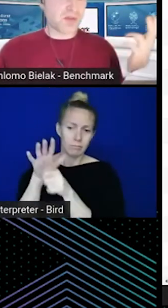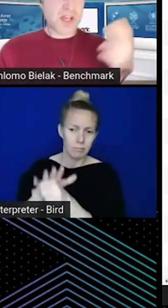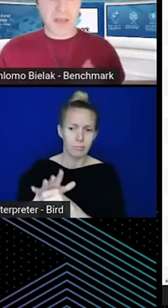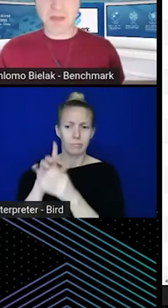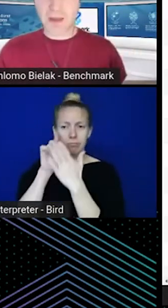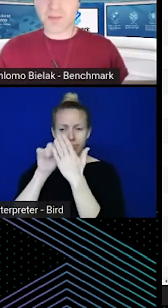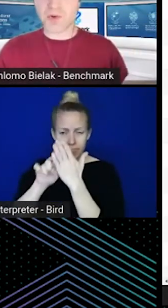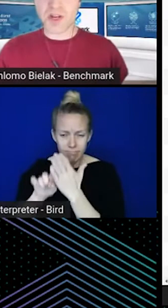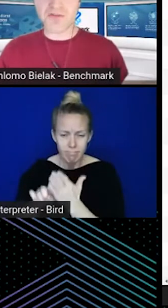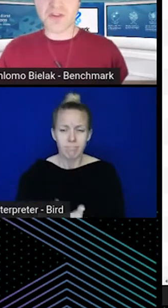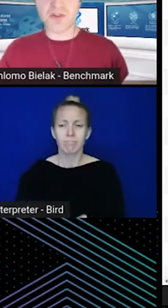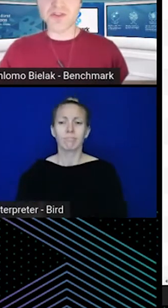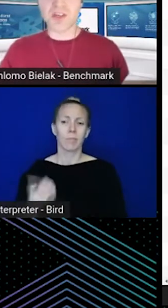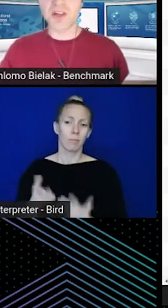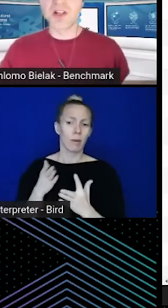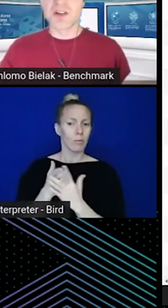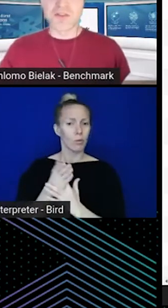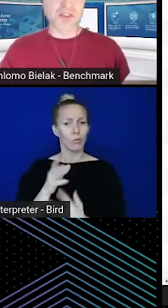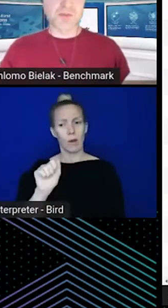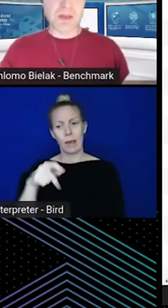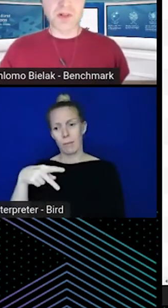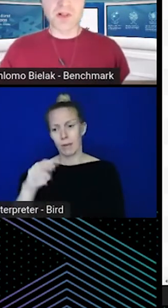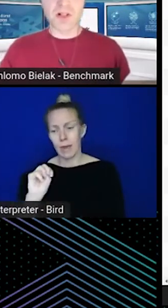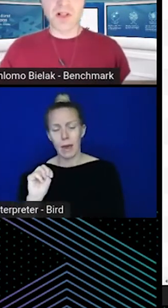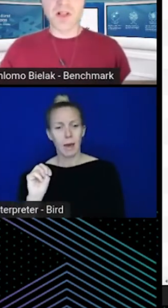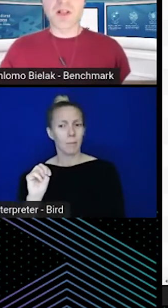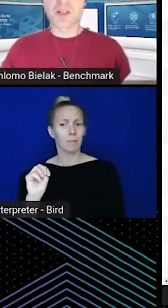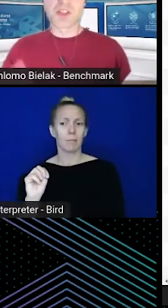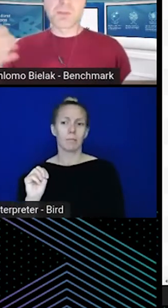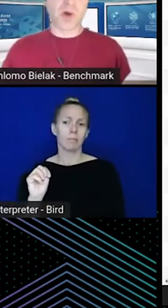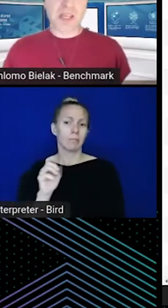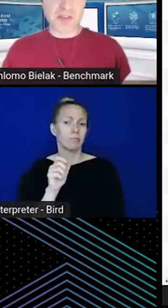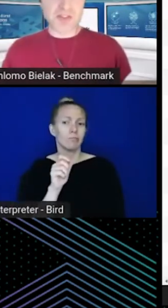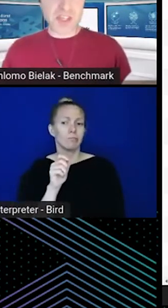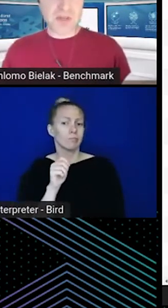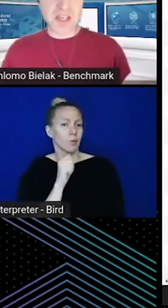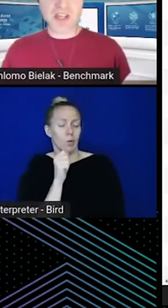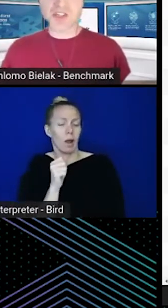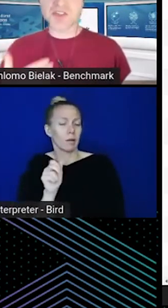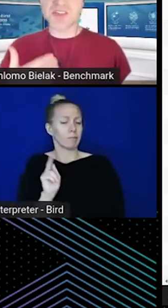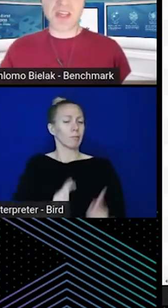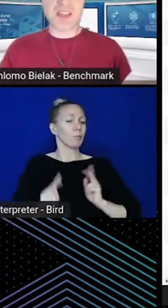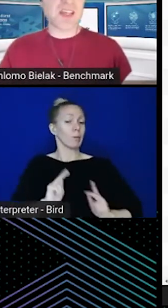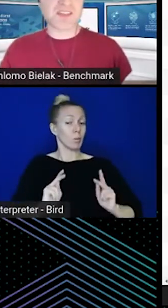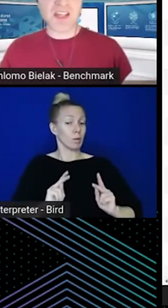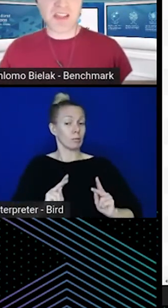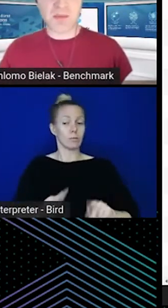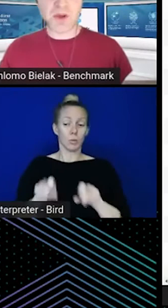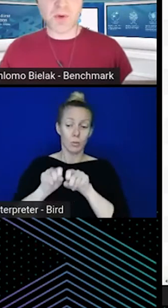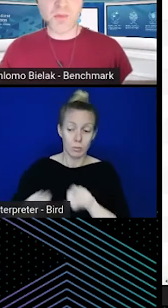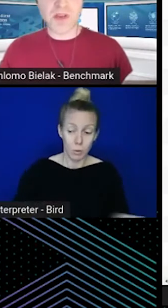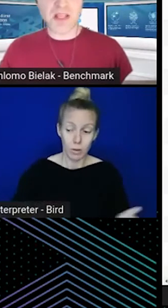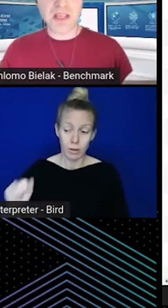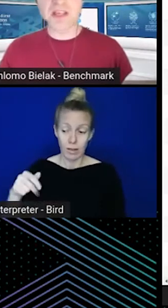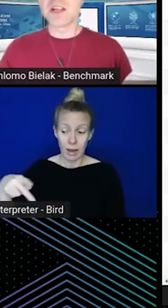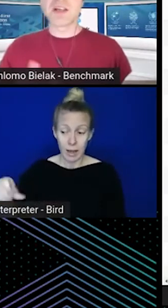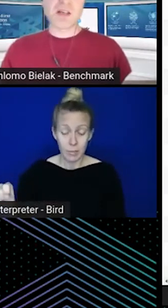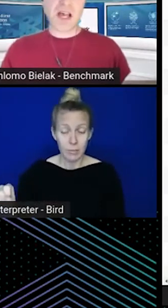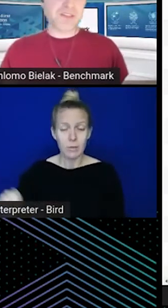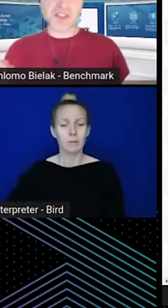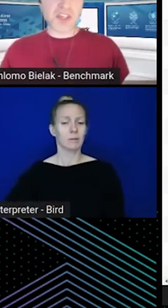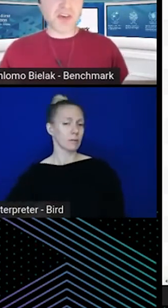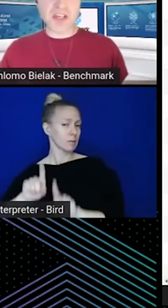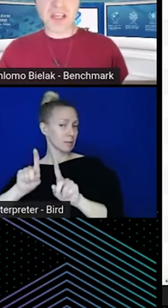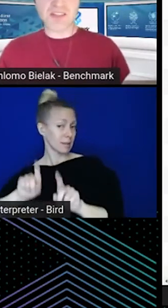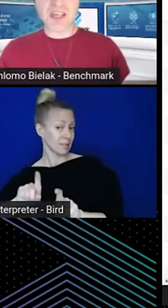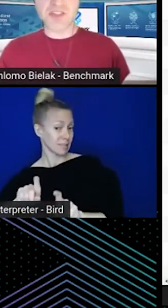maybe through an APM or whatever you're using versus people. Deploying those applications and then testing them appropriately,